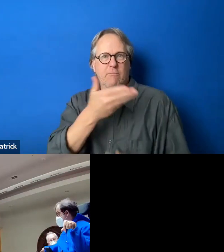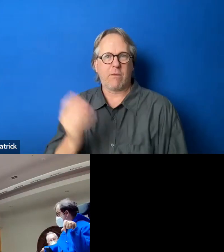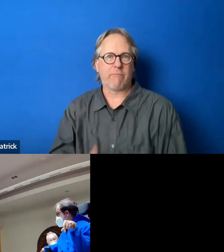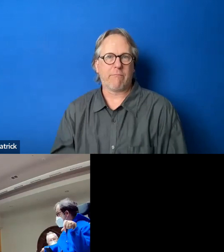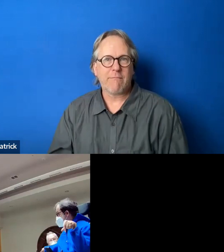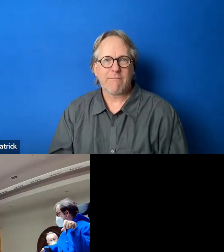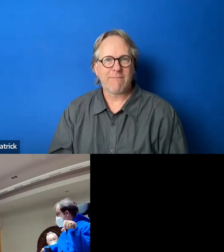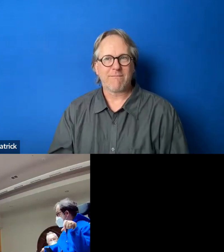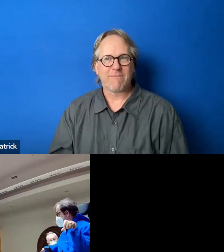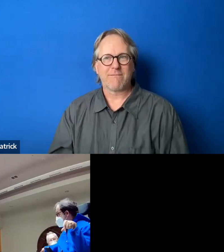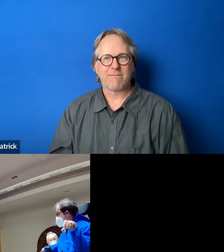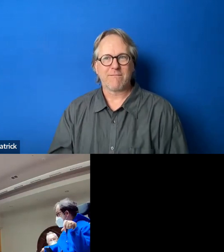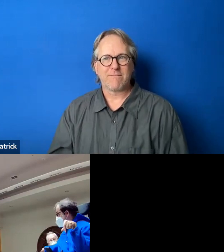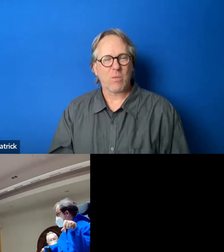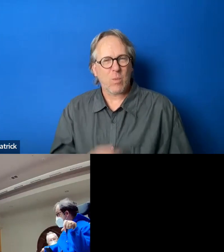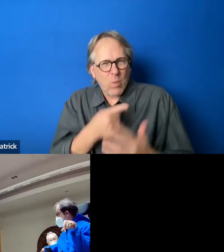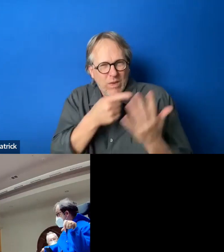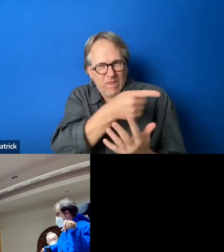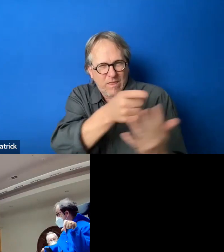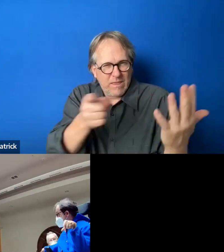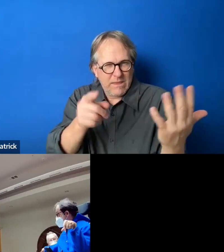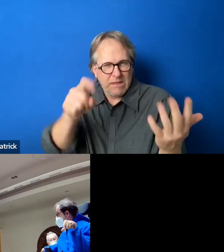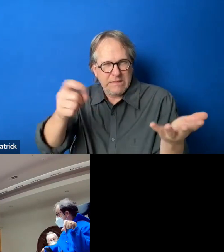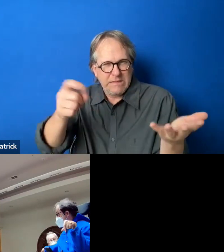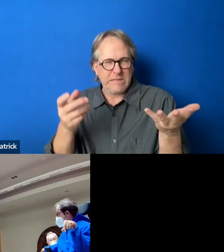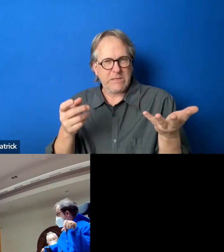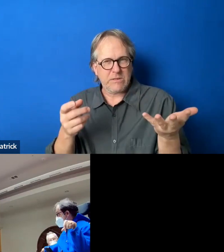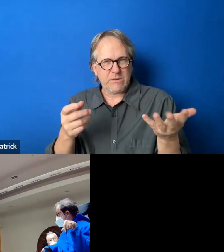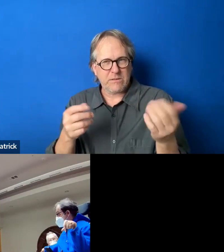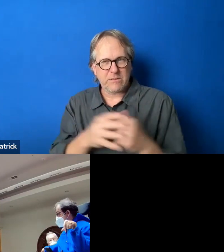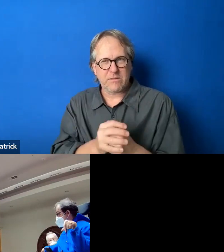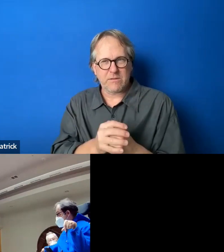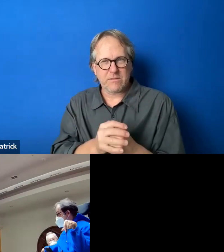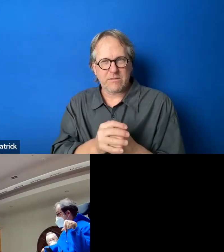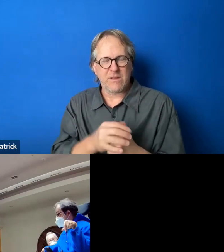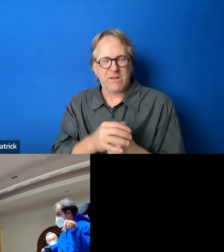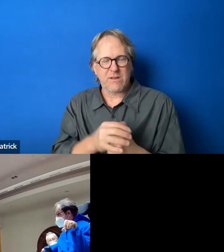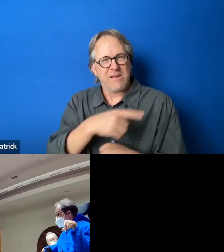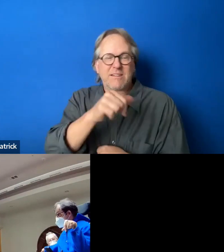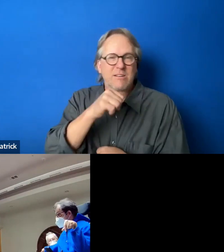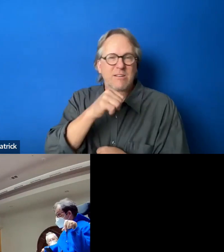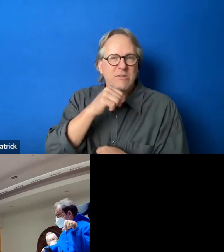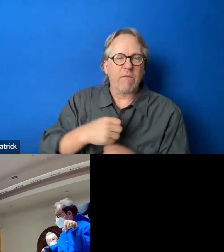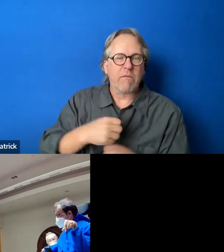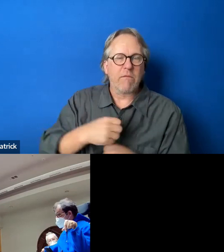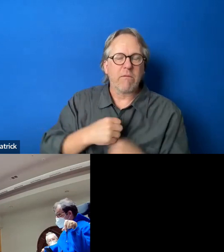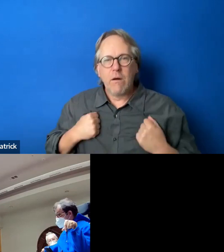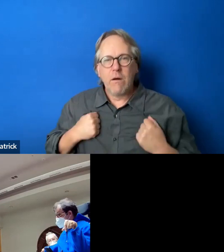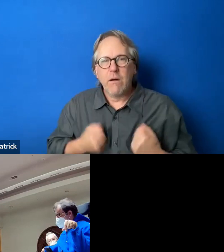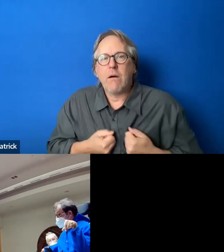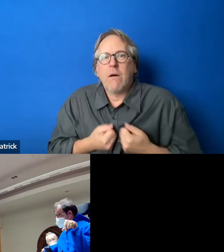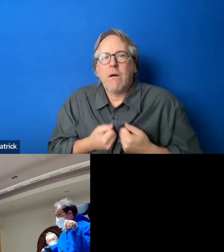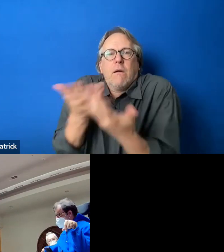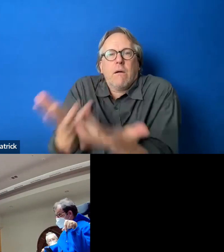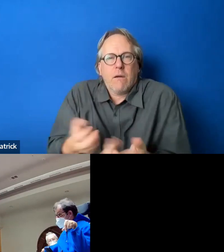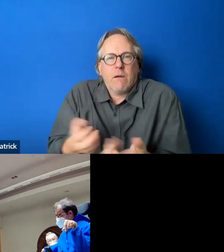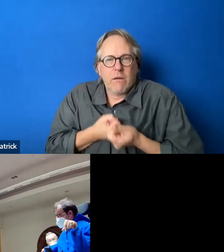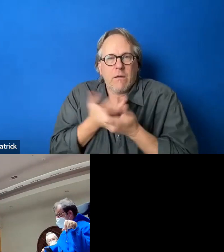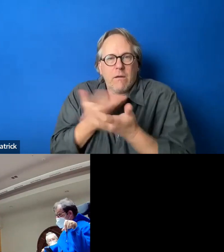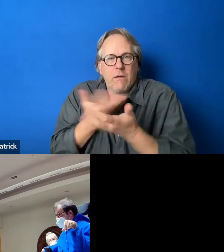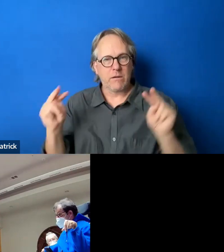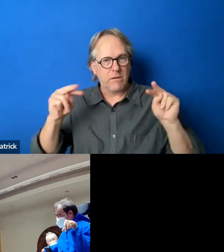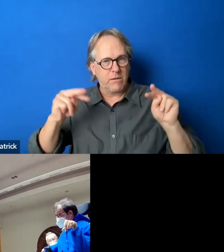in the way that they need. You know, people shouldn't have to spill their trauma all over the table for us